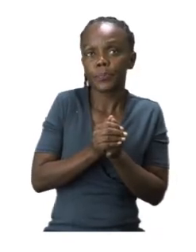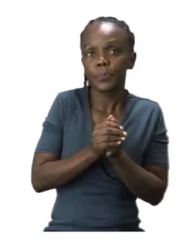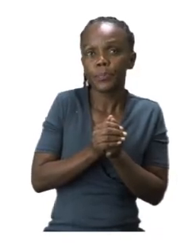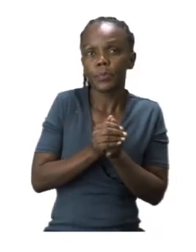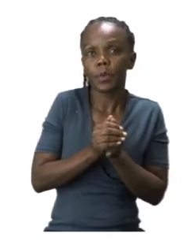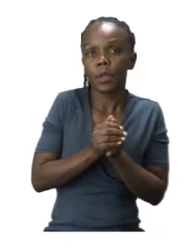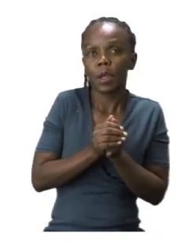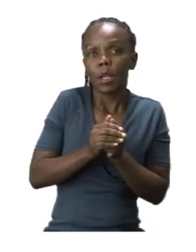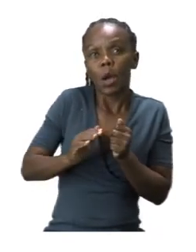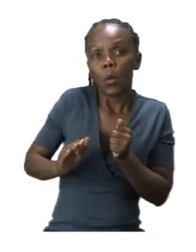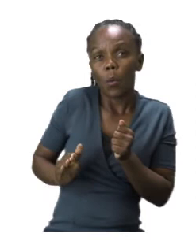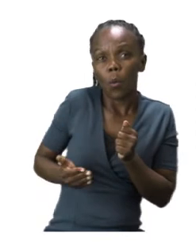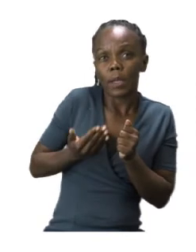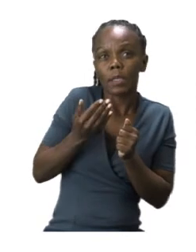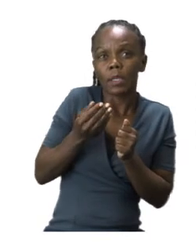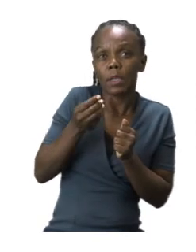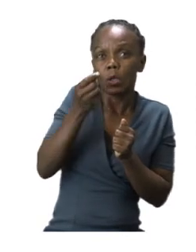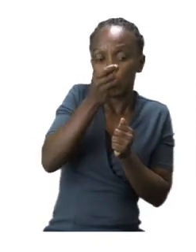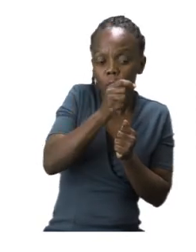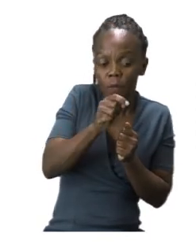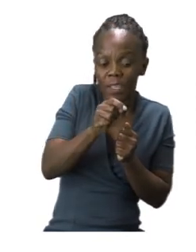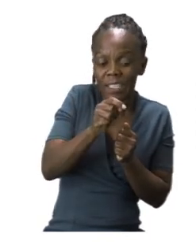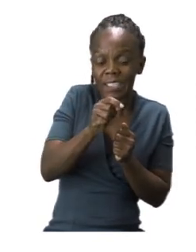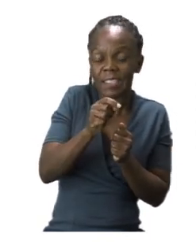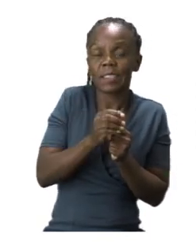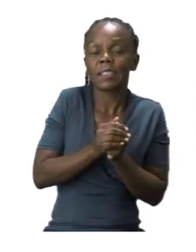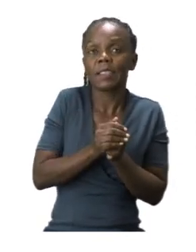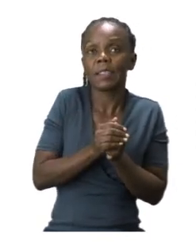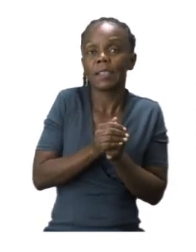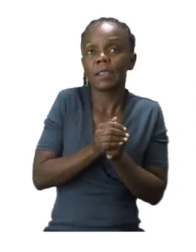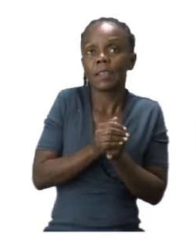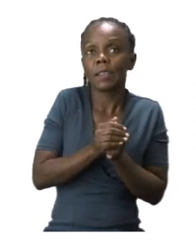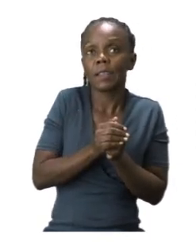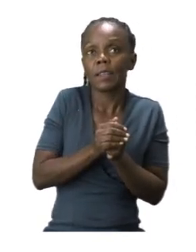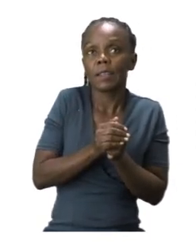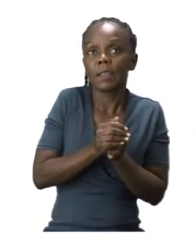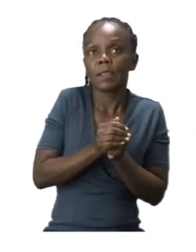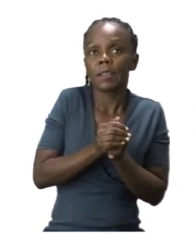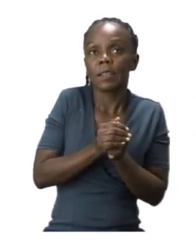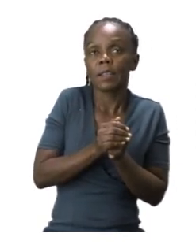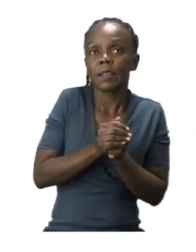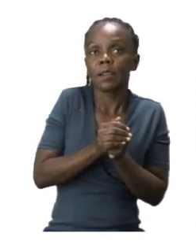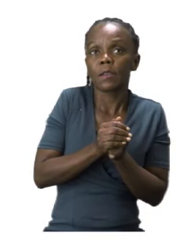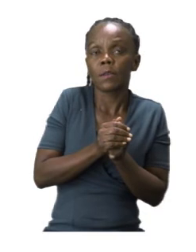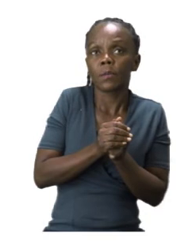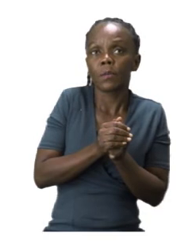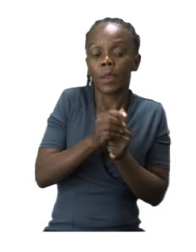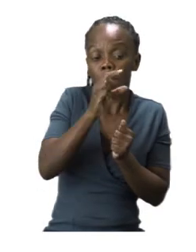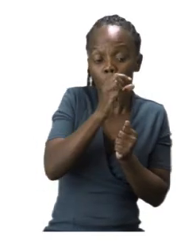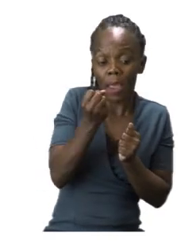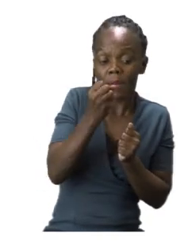with the pronouns. Now you can see that the sentences need you